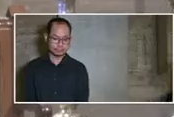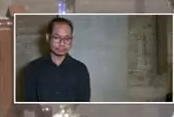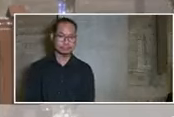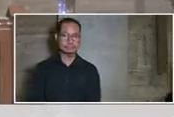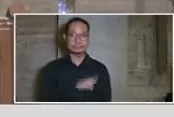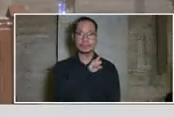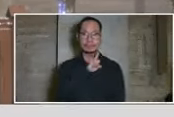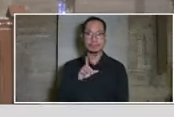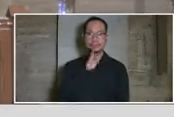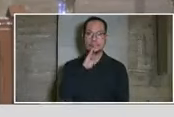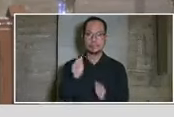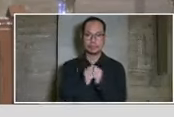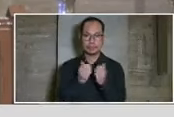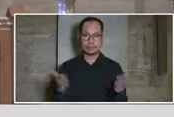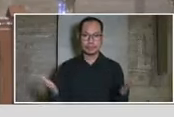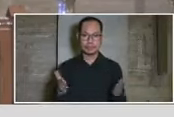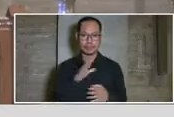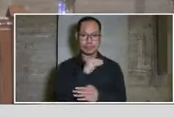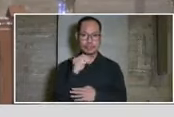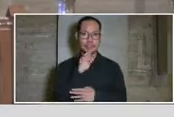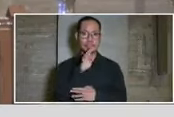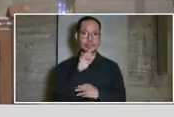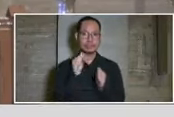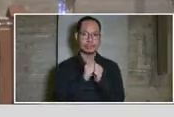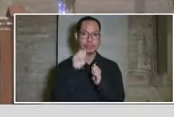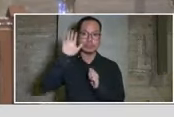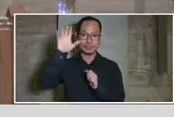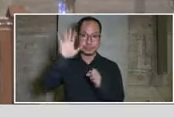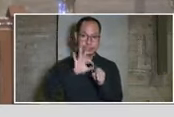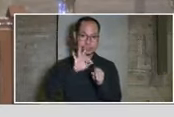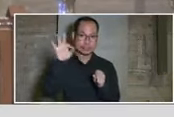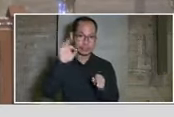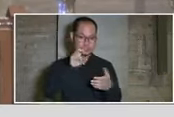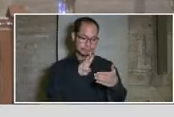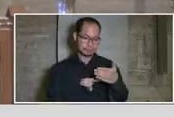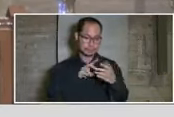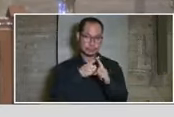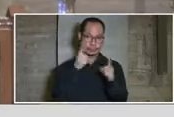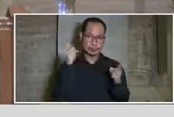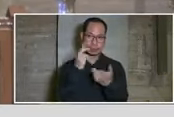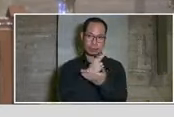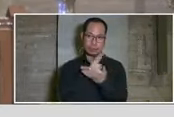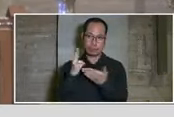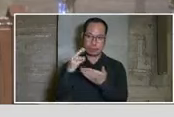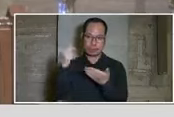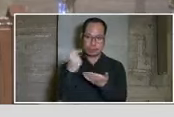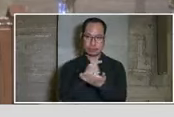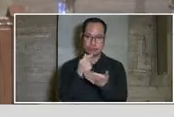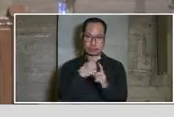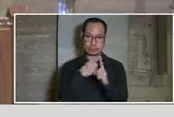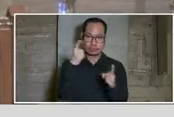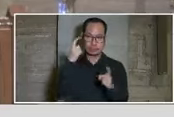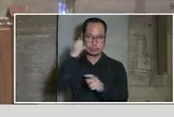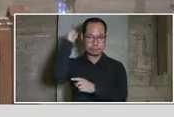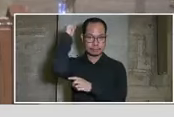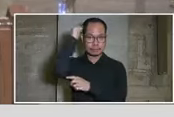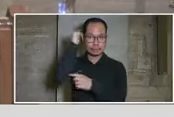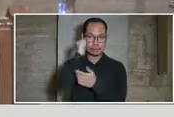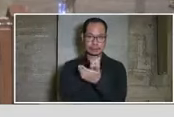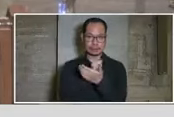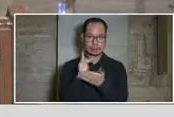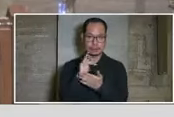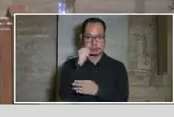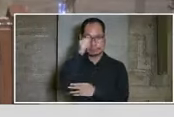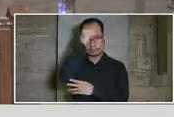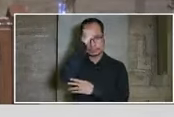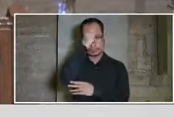The Lord be with you. And with your spirit. A reading from the Holy Gospel according to Mark.